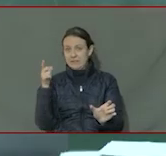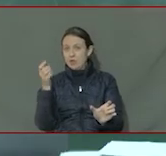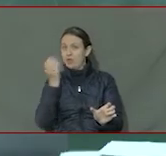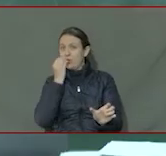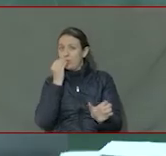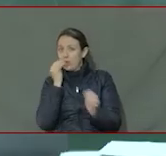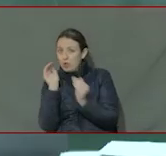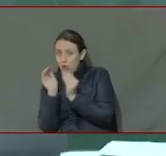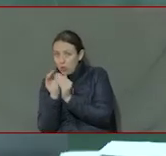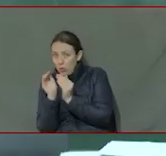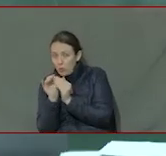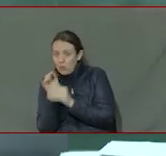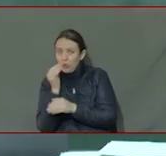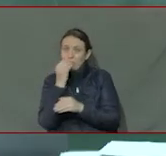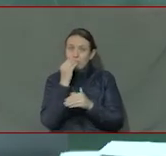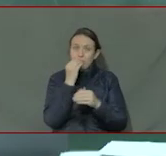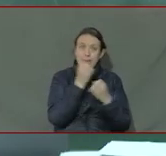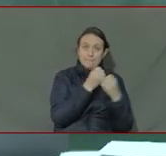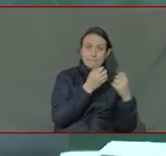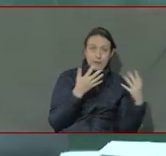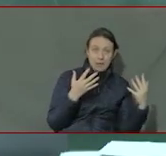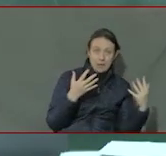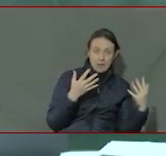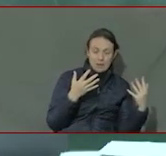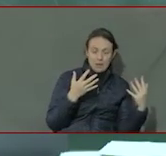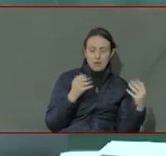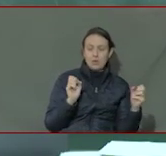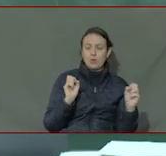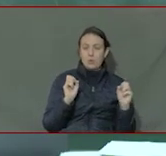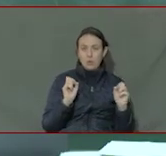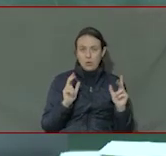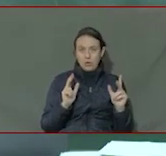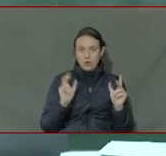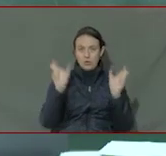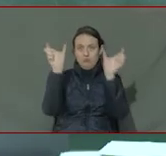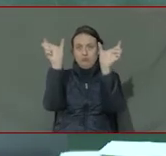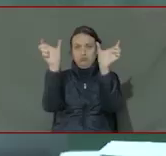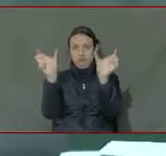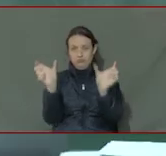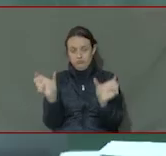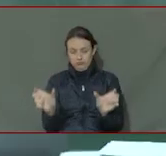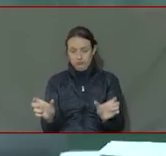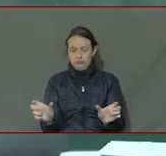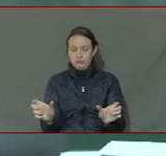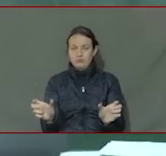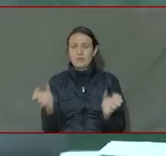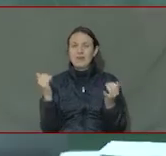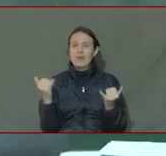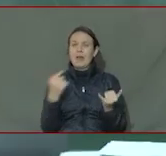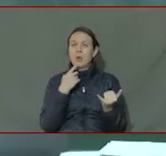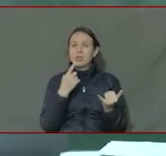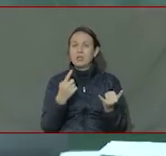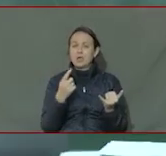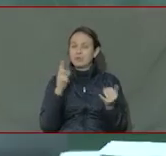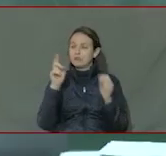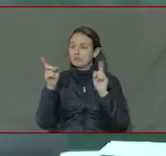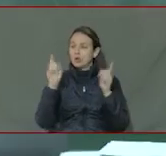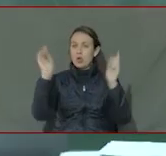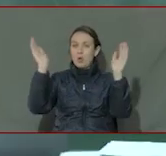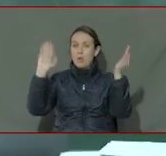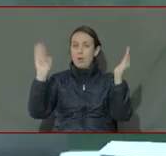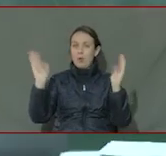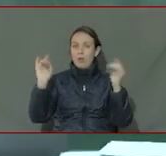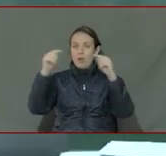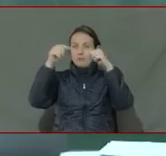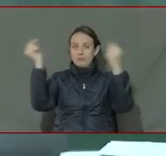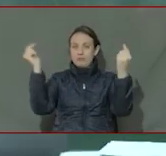meals, and that side you write fewer large meals. And now they say, draw a table and compare. 4